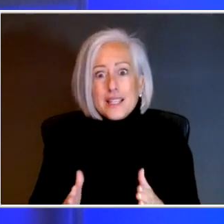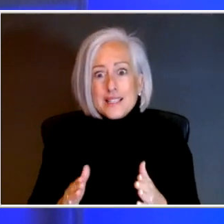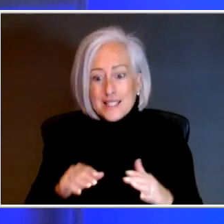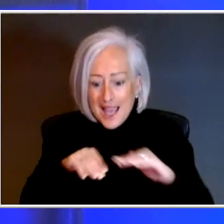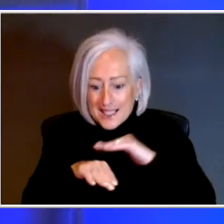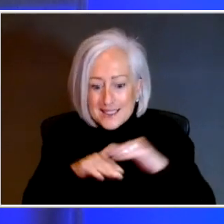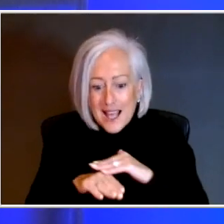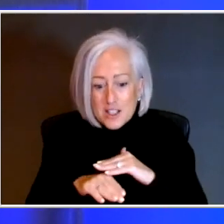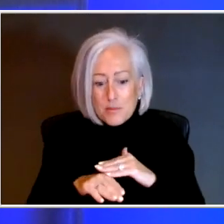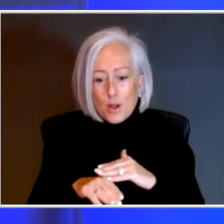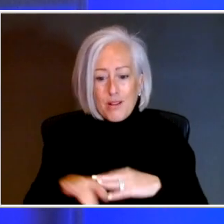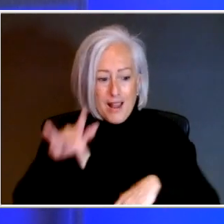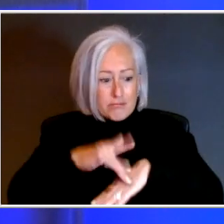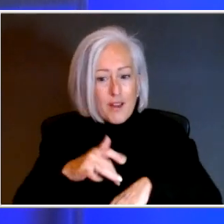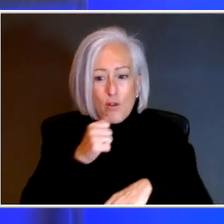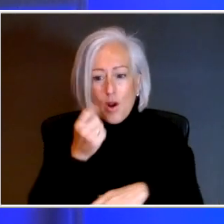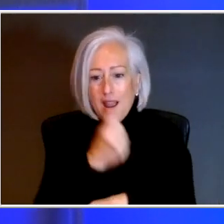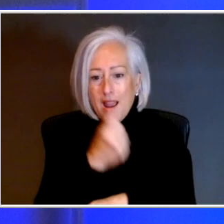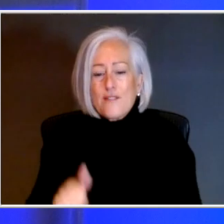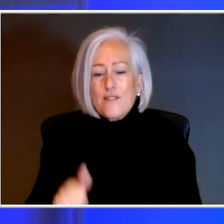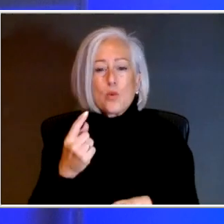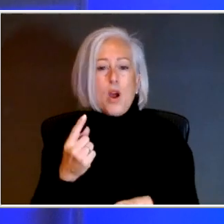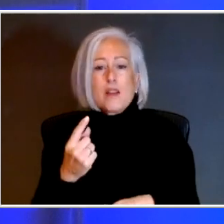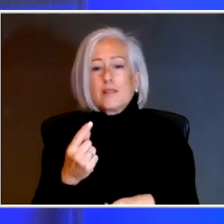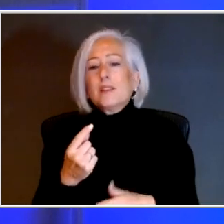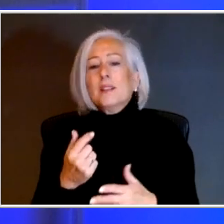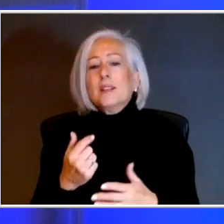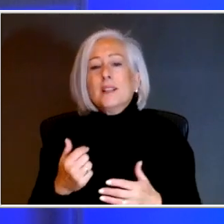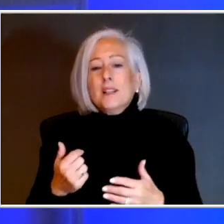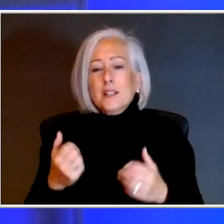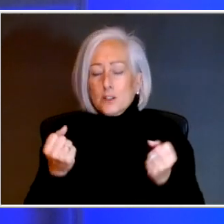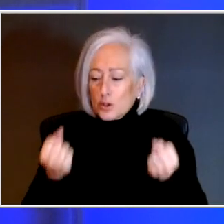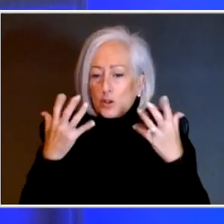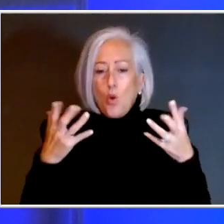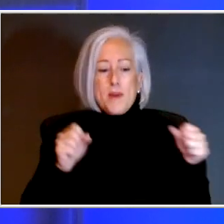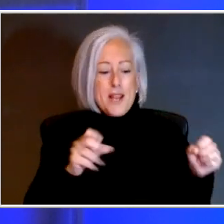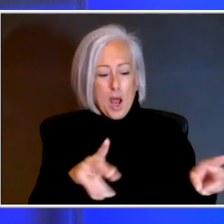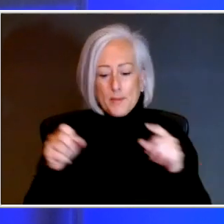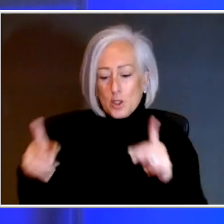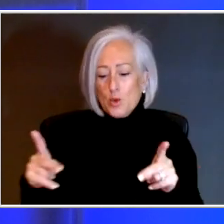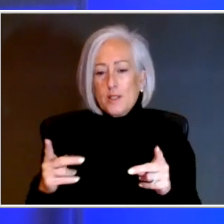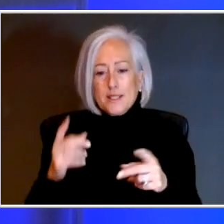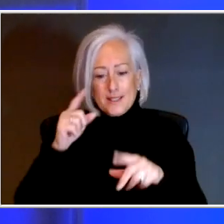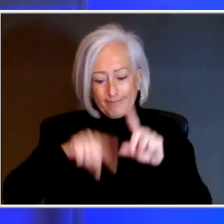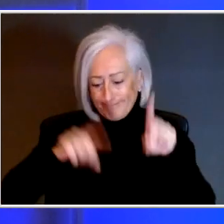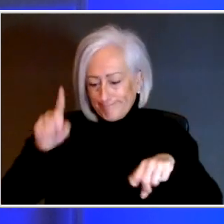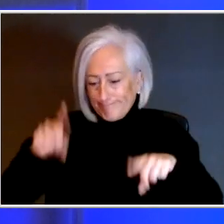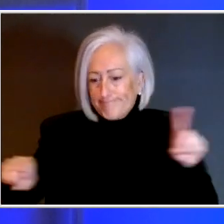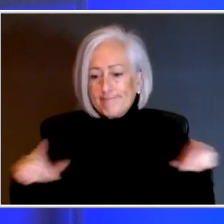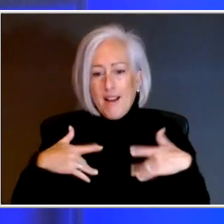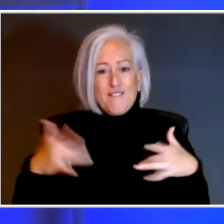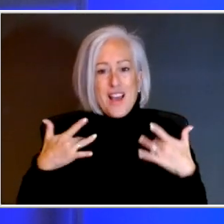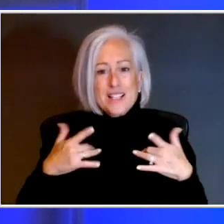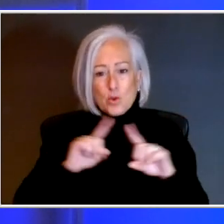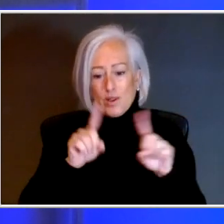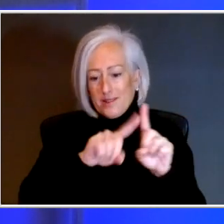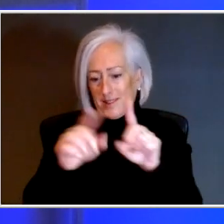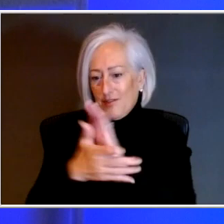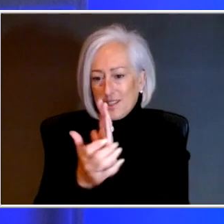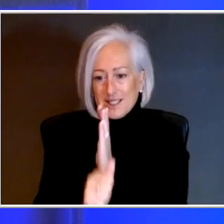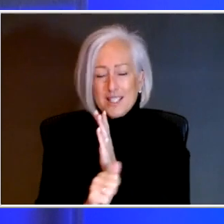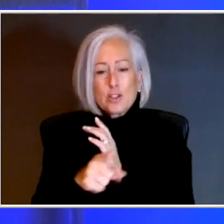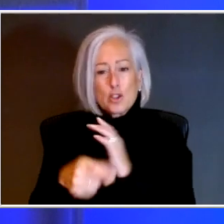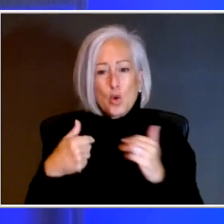everyday person. There are so many opportunities, so many events with so many different skill sets that you have athletes across the